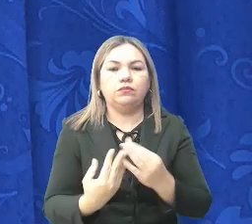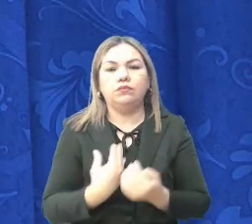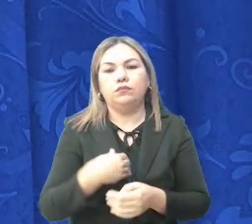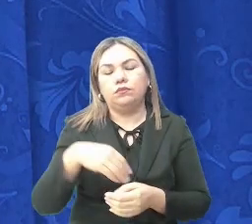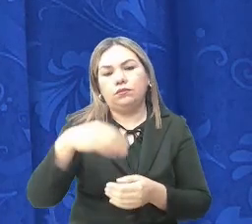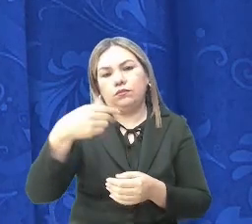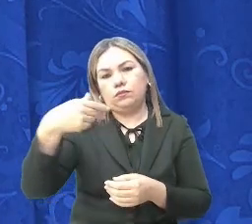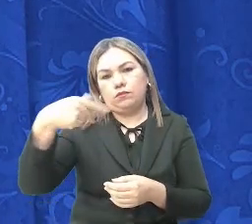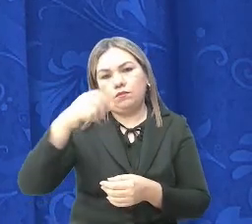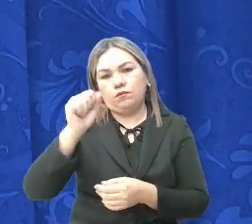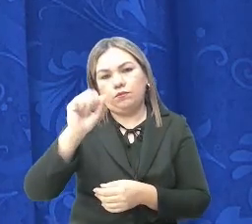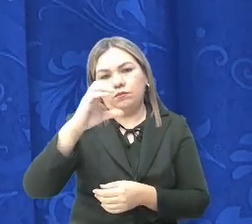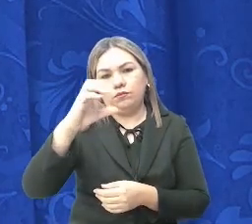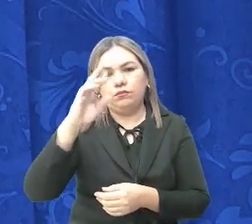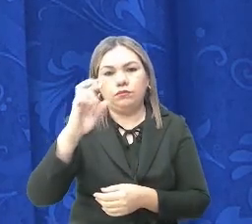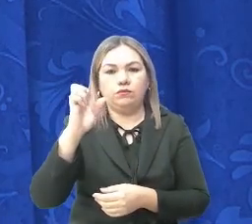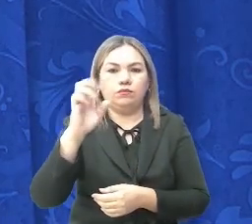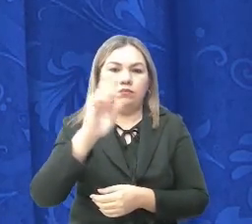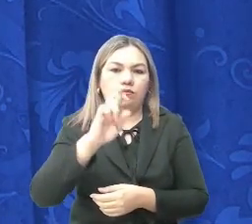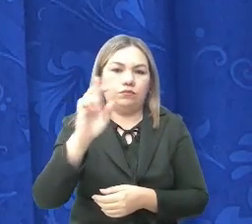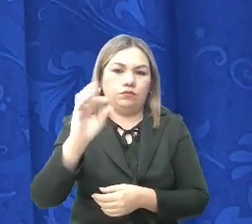the parlor upon him and locked them.